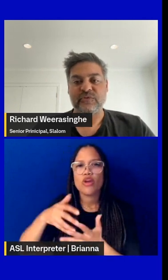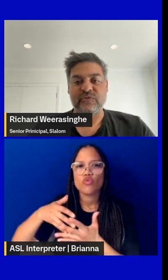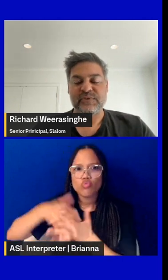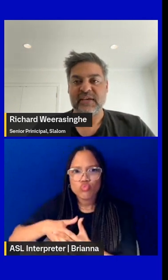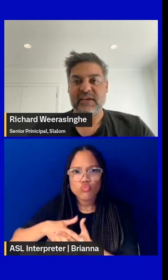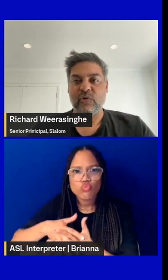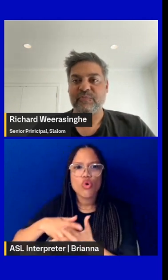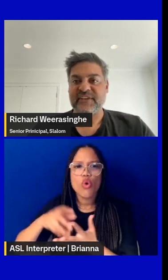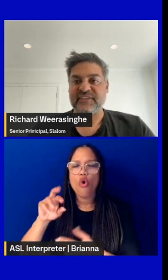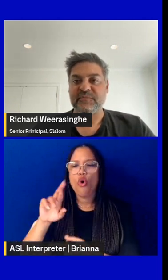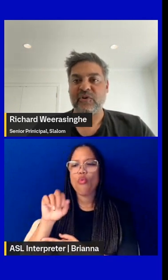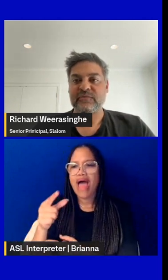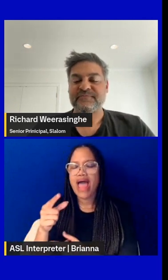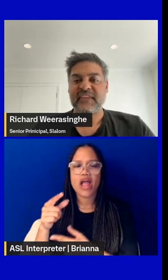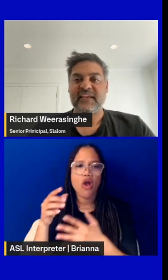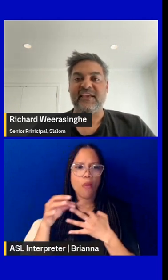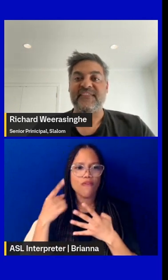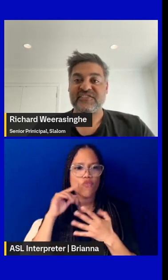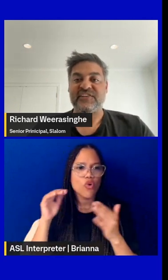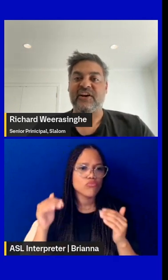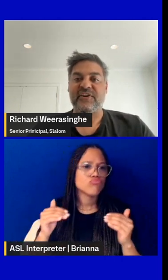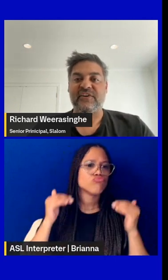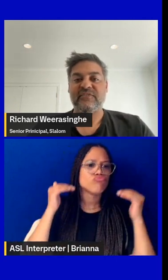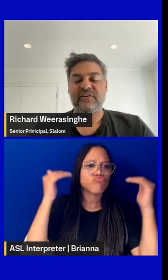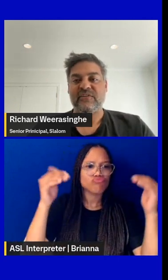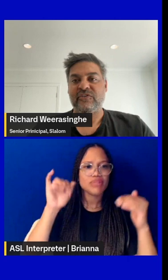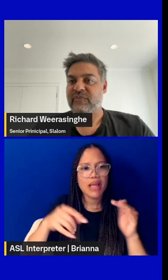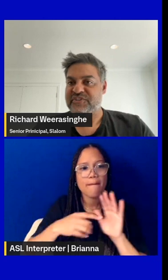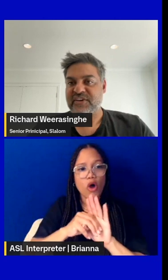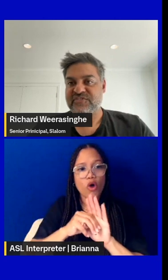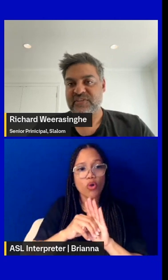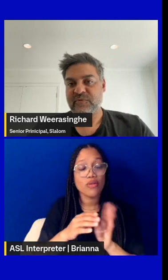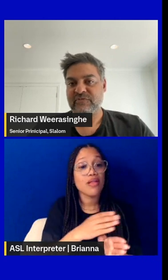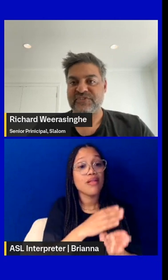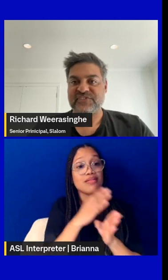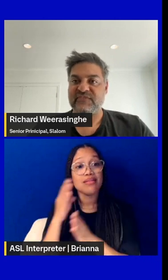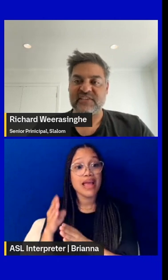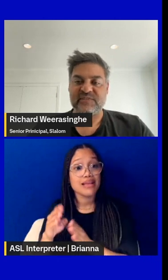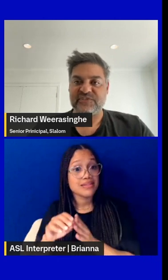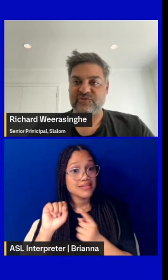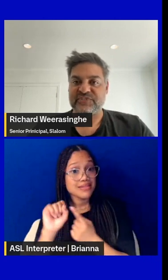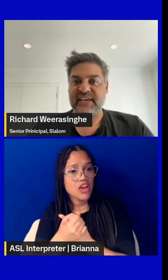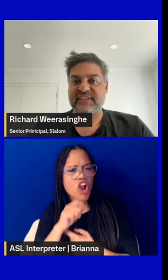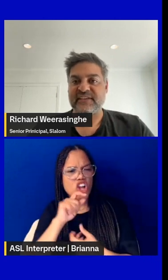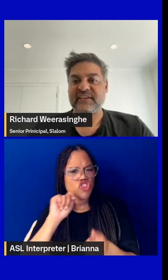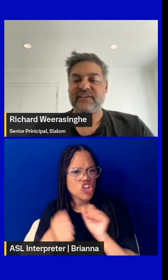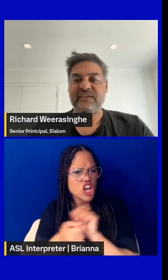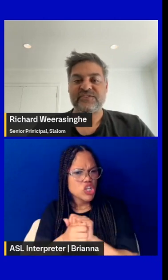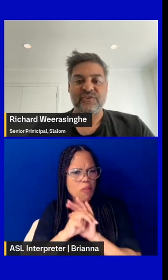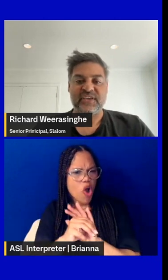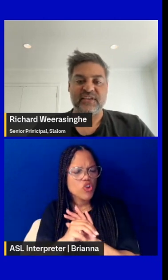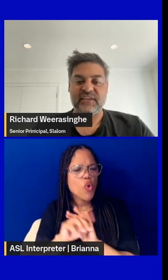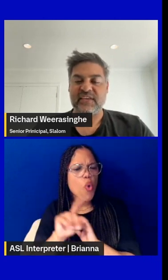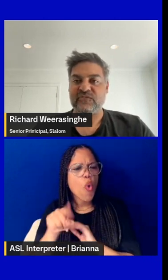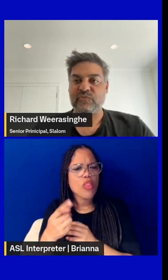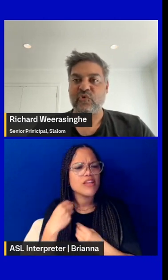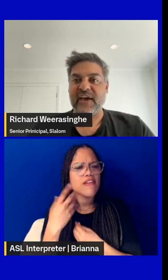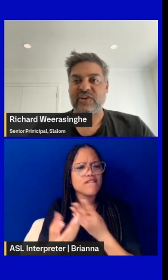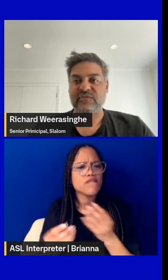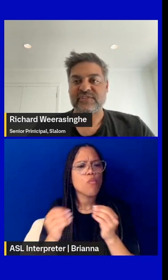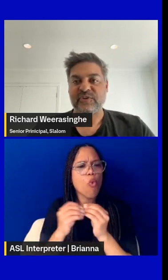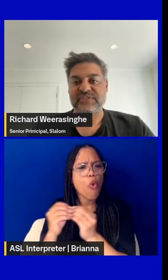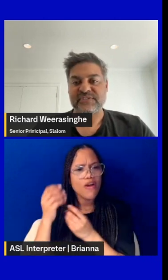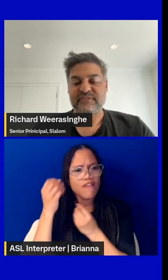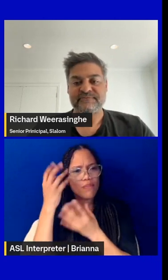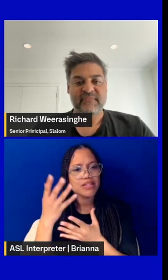option for augmenting the model. In that scenario, you're not really changing the model; you're just giving it some additional data so it can give you more